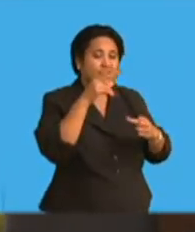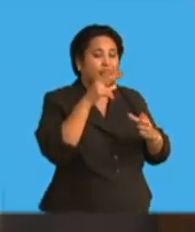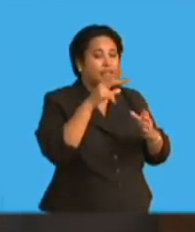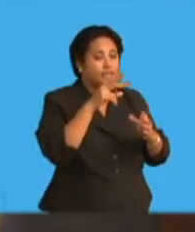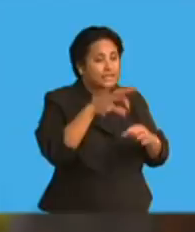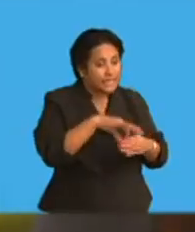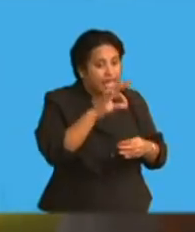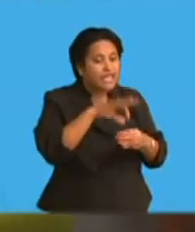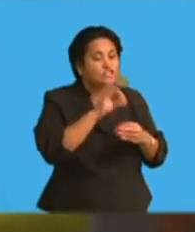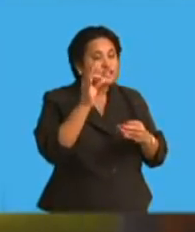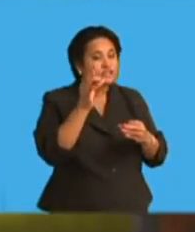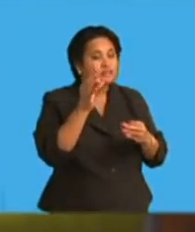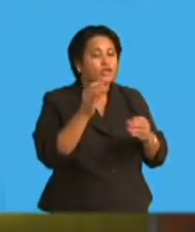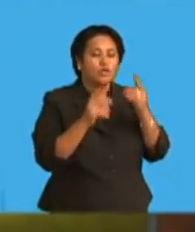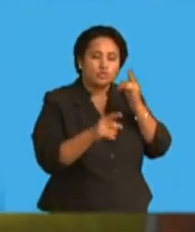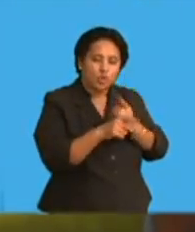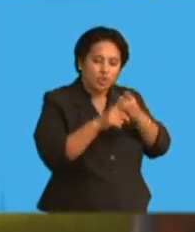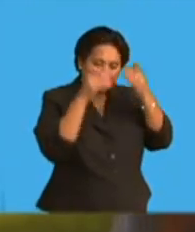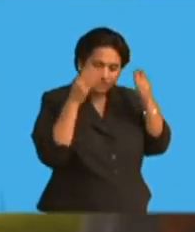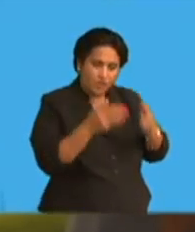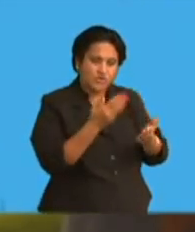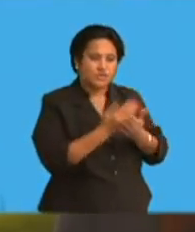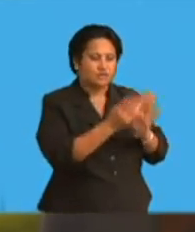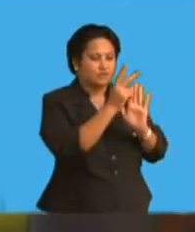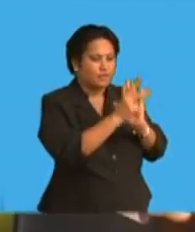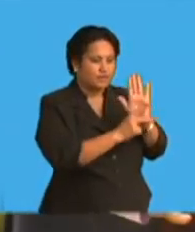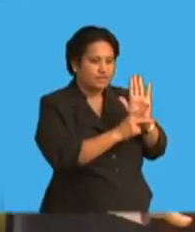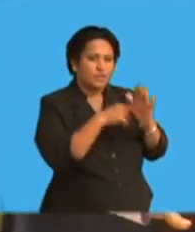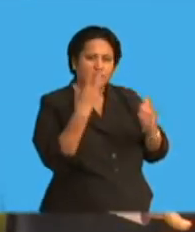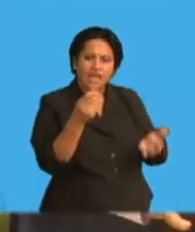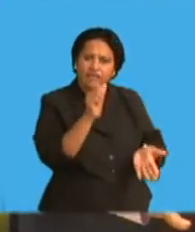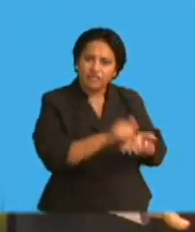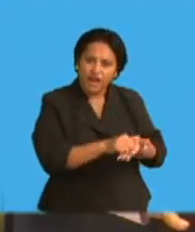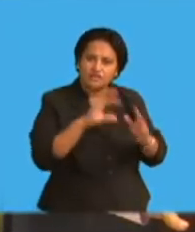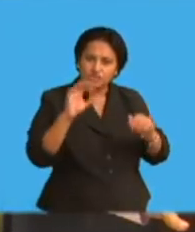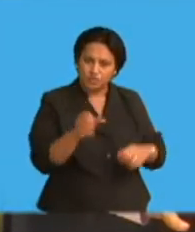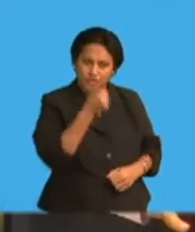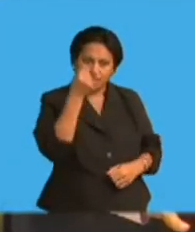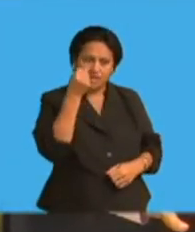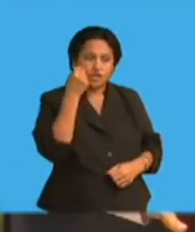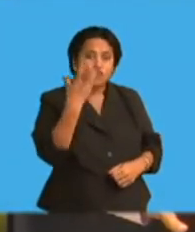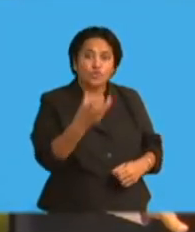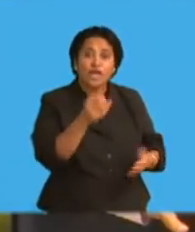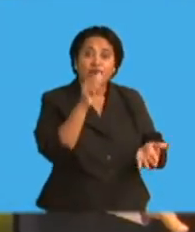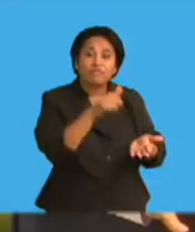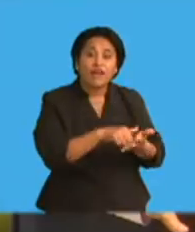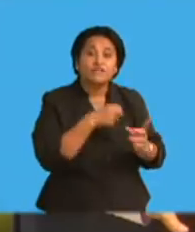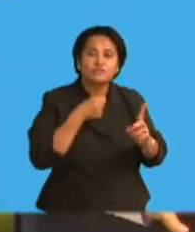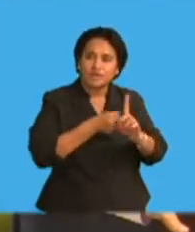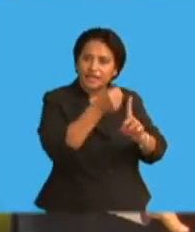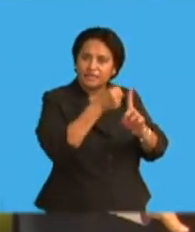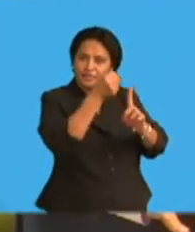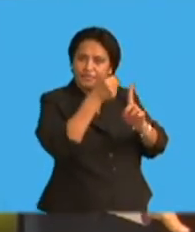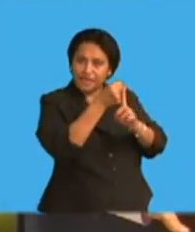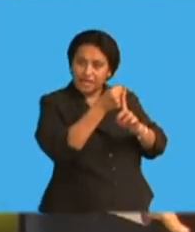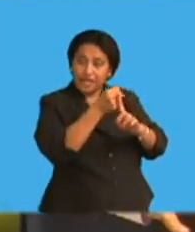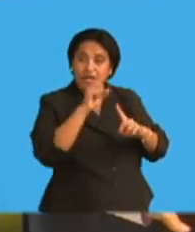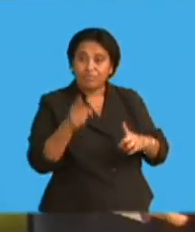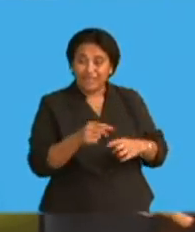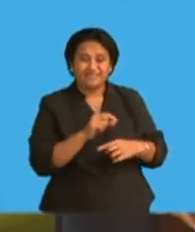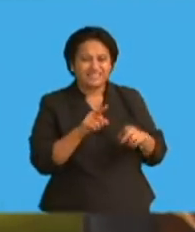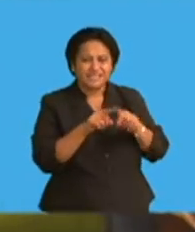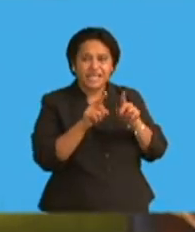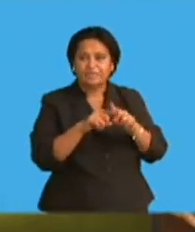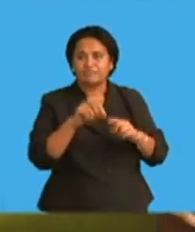to win. We have a right to win. You have a right to campaign. We have a right to campaign. But, as His Excellency the President